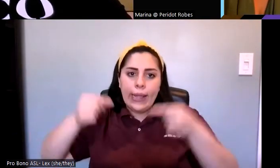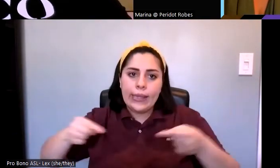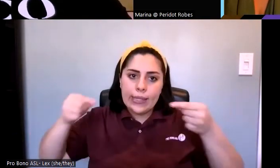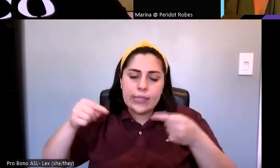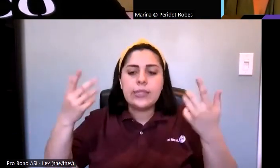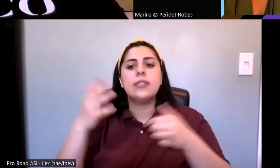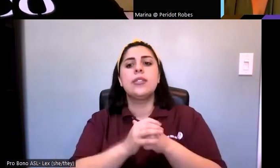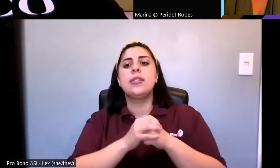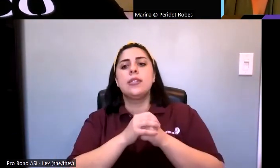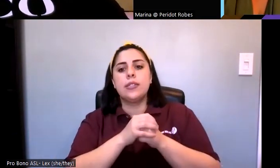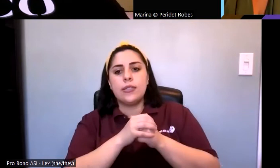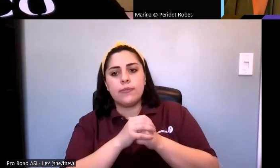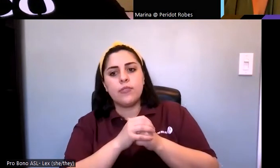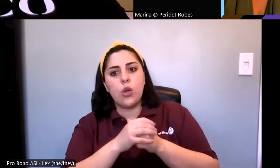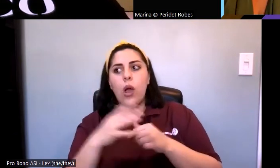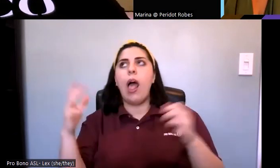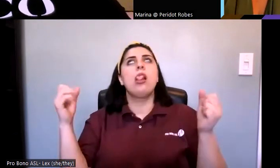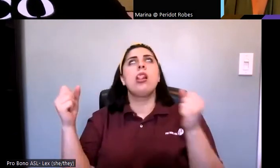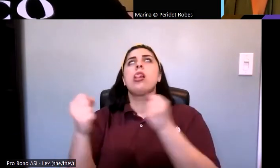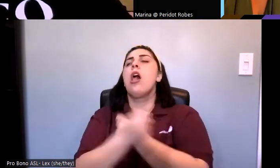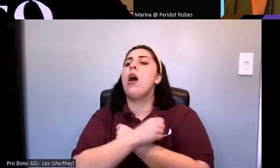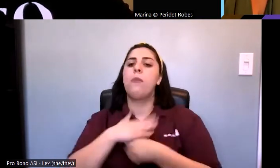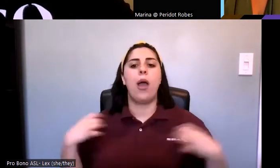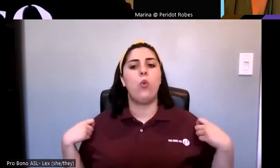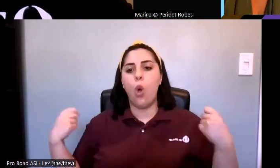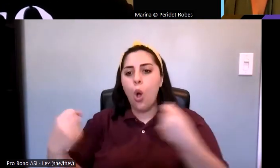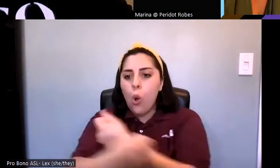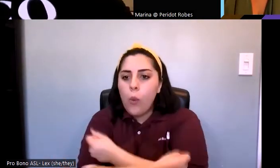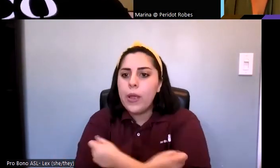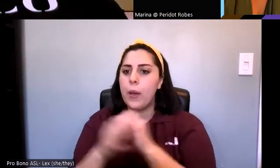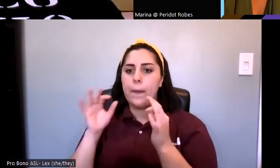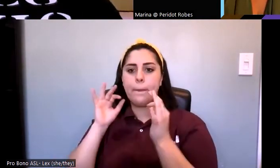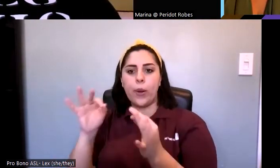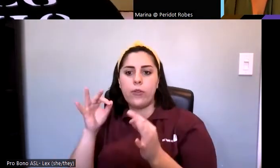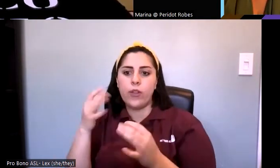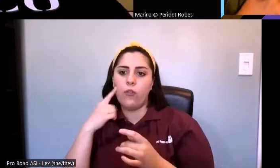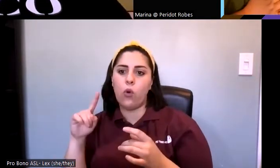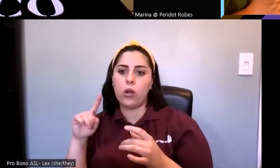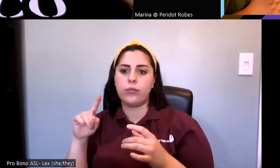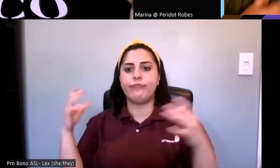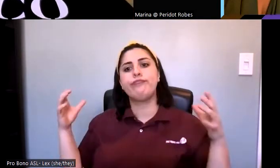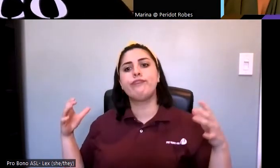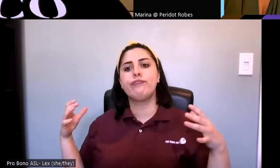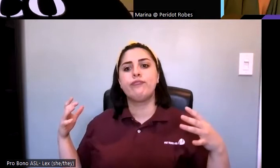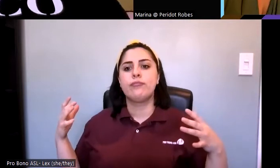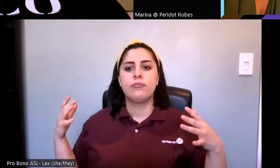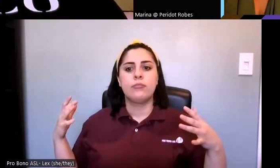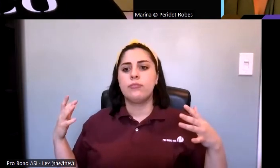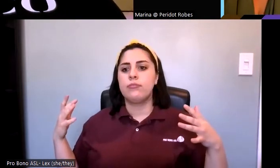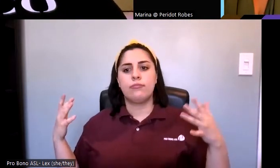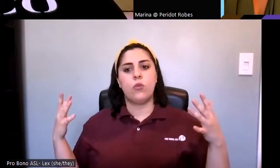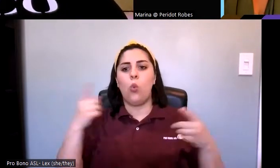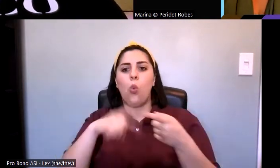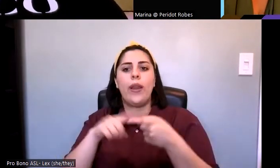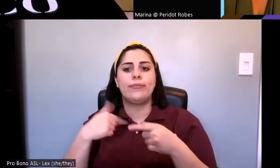comfy. Thanks so much. You know, Saucy West said your video was fire. You know, everyone is just overjoyed. And